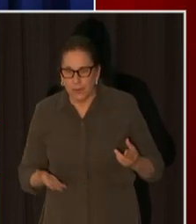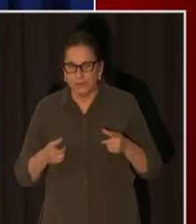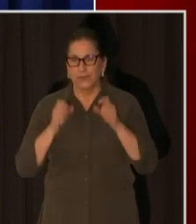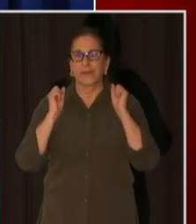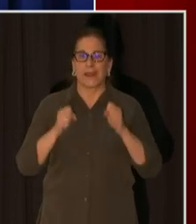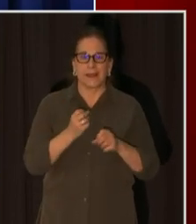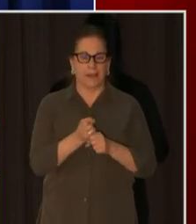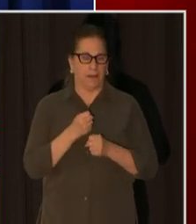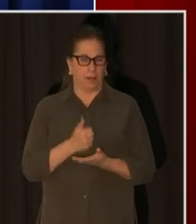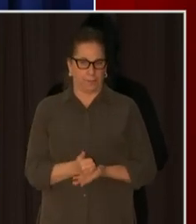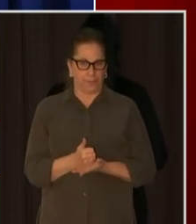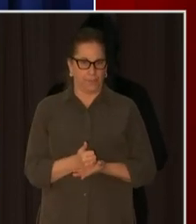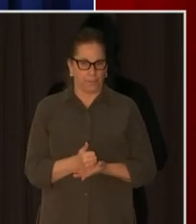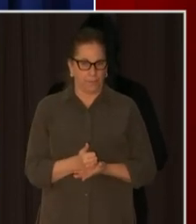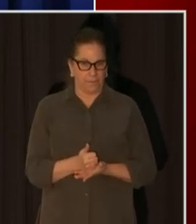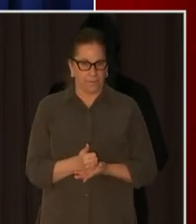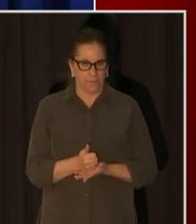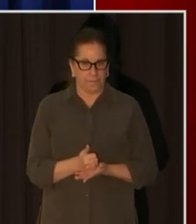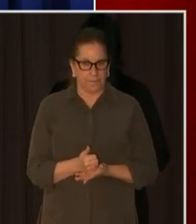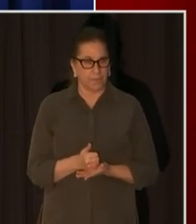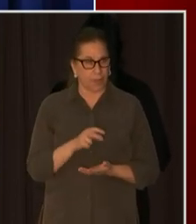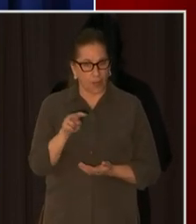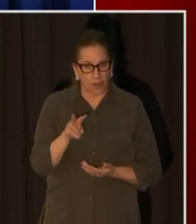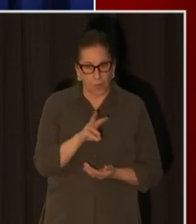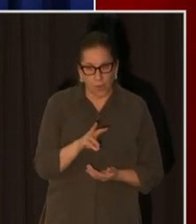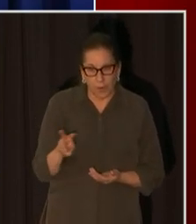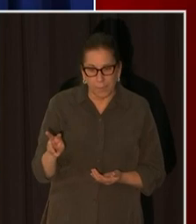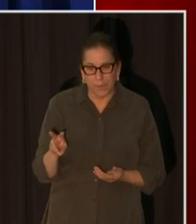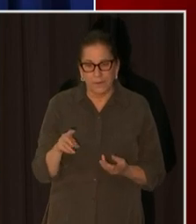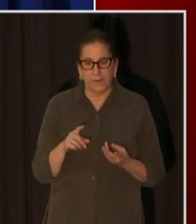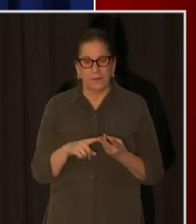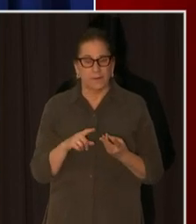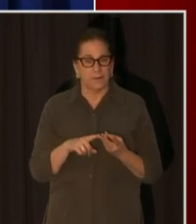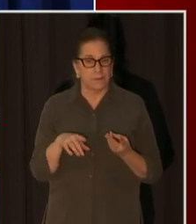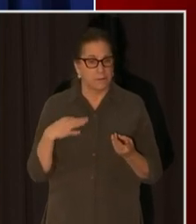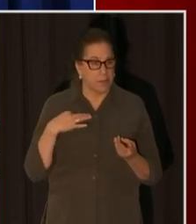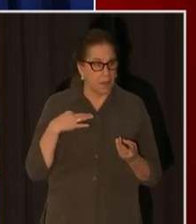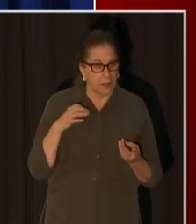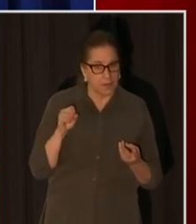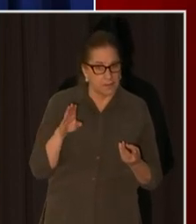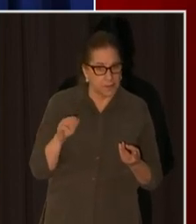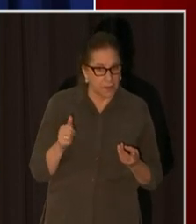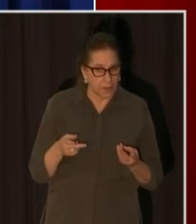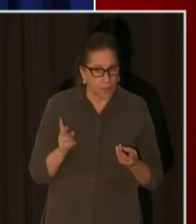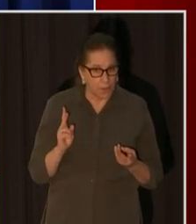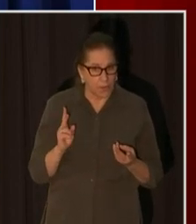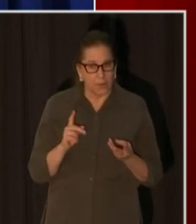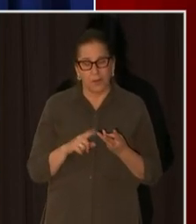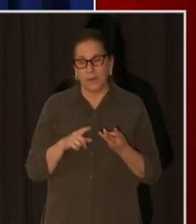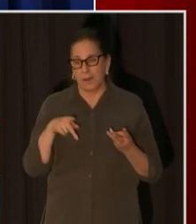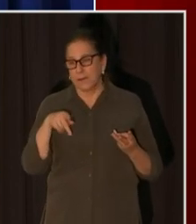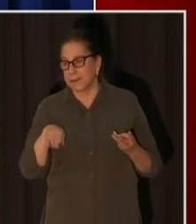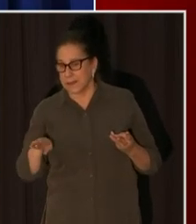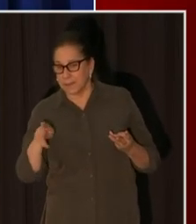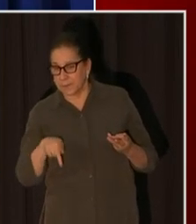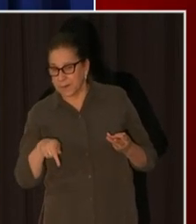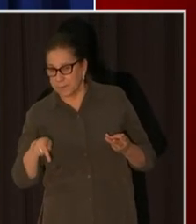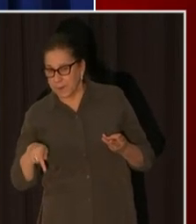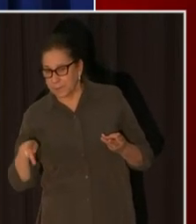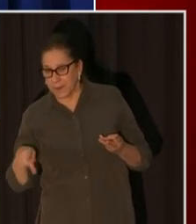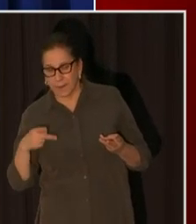actually speak for a moment about some of the things that Dr. Perry talked about, because we know at DSLBD that people